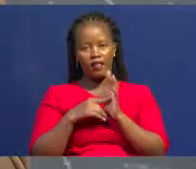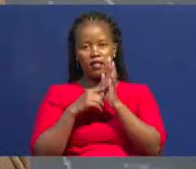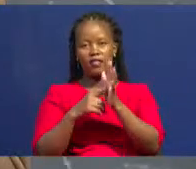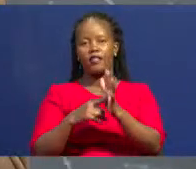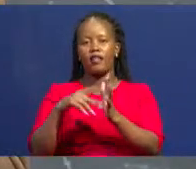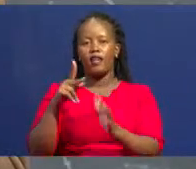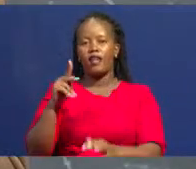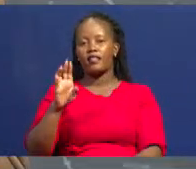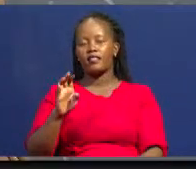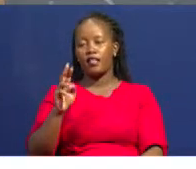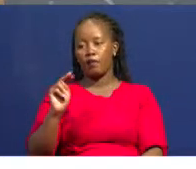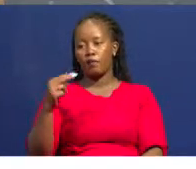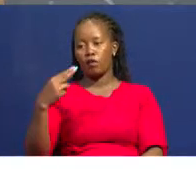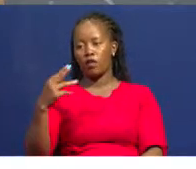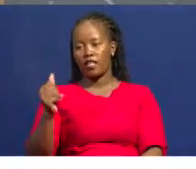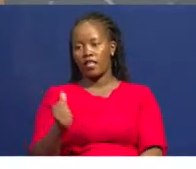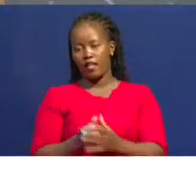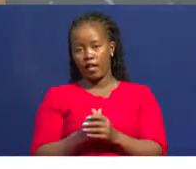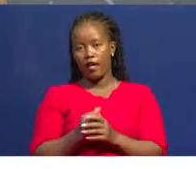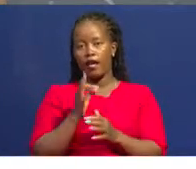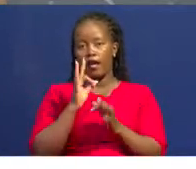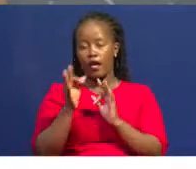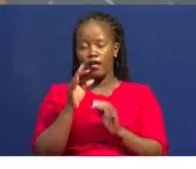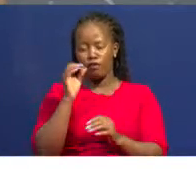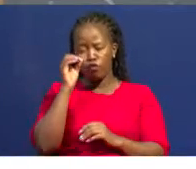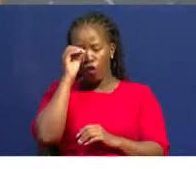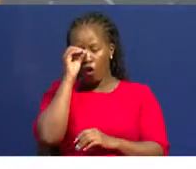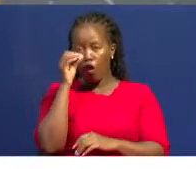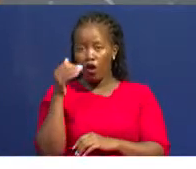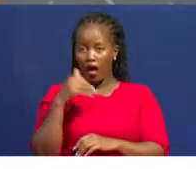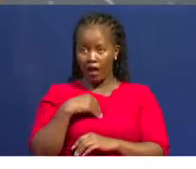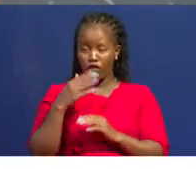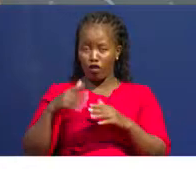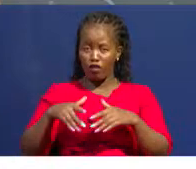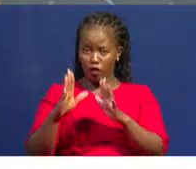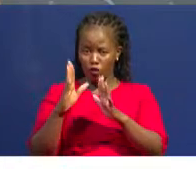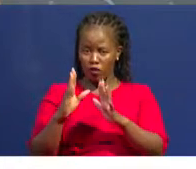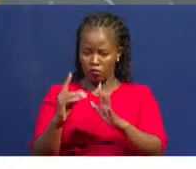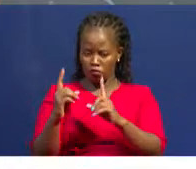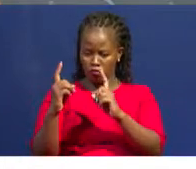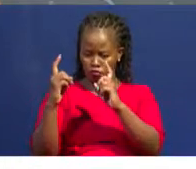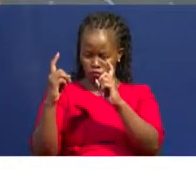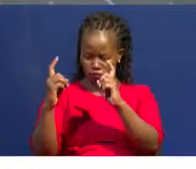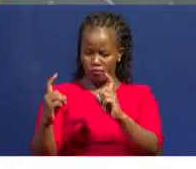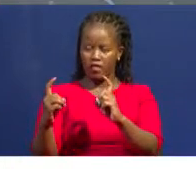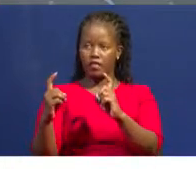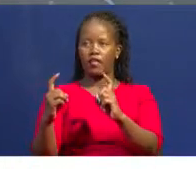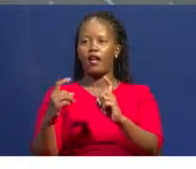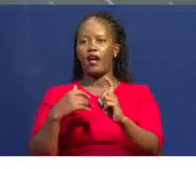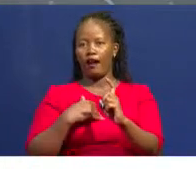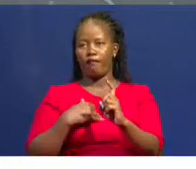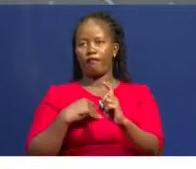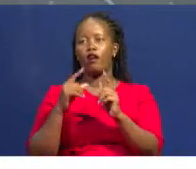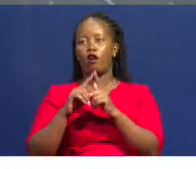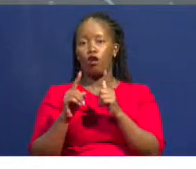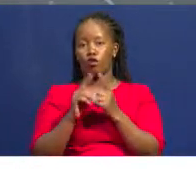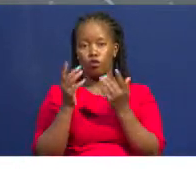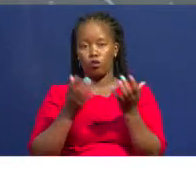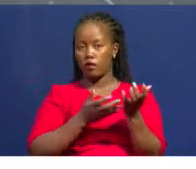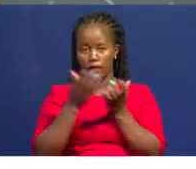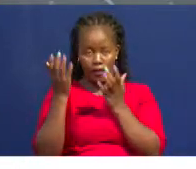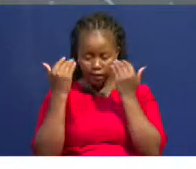have a pothole in the road, we should take that picture and prosecute that